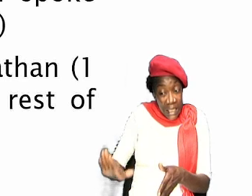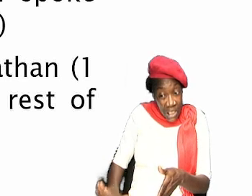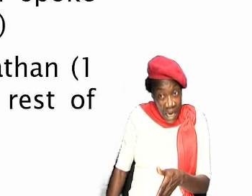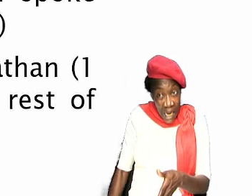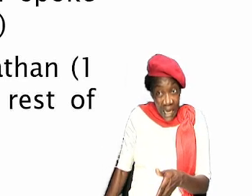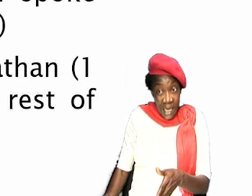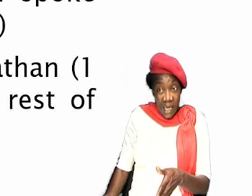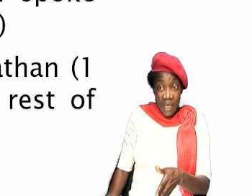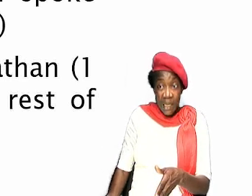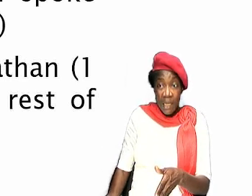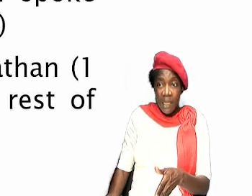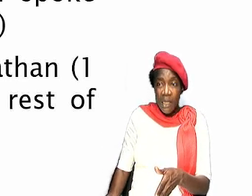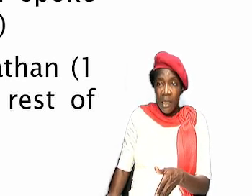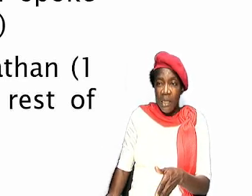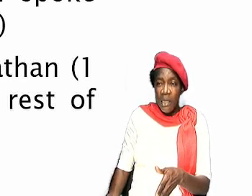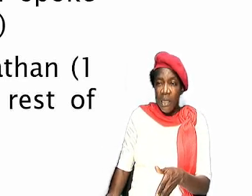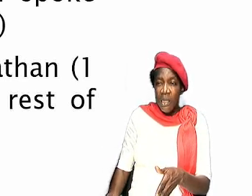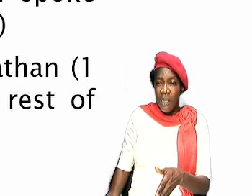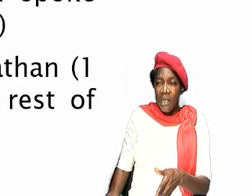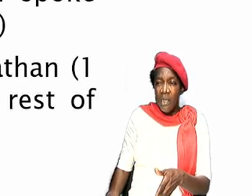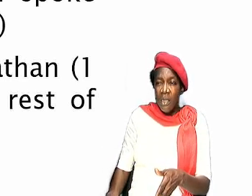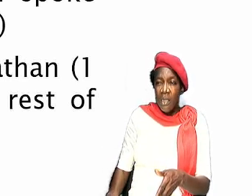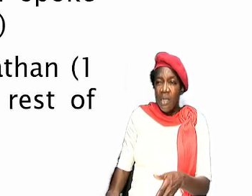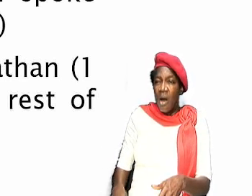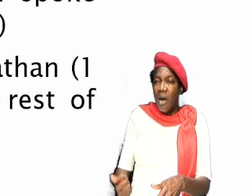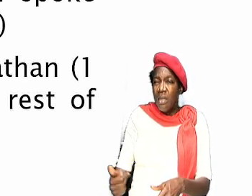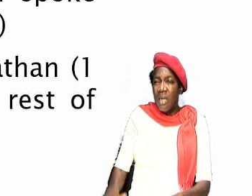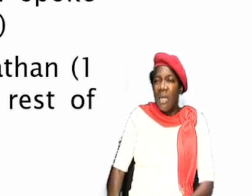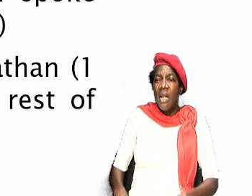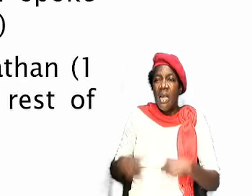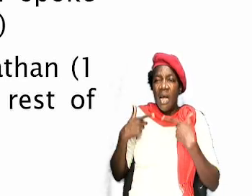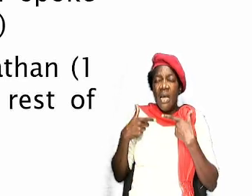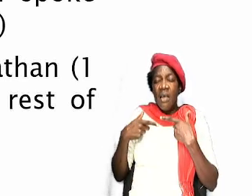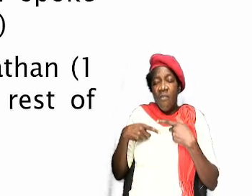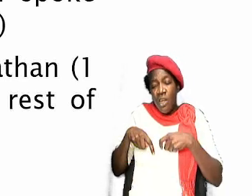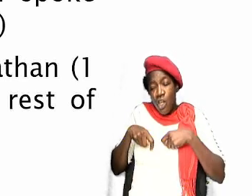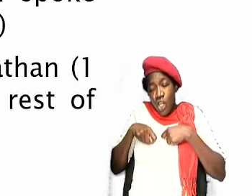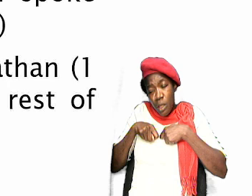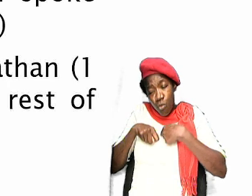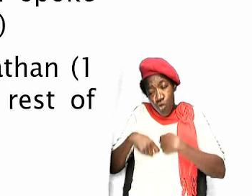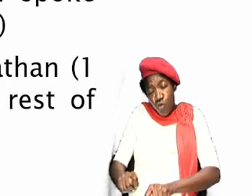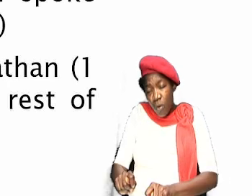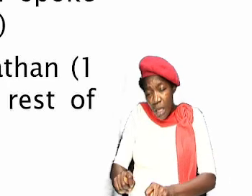And he spent the rest of his life trying to kill